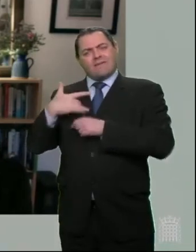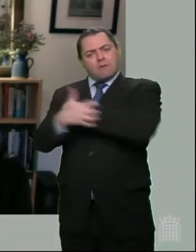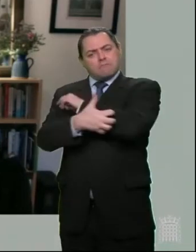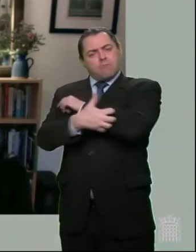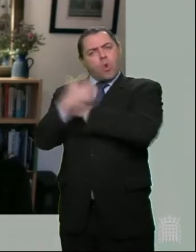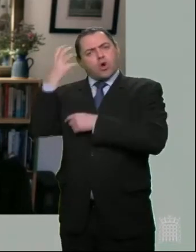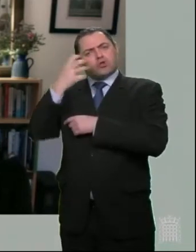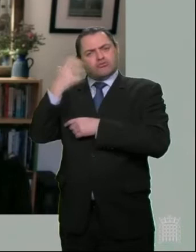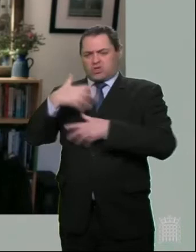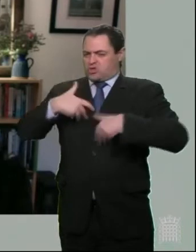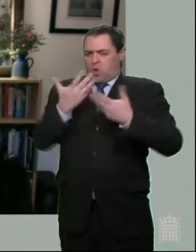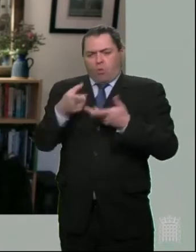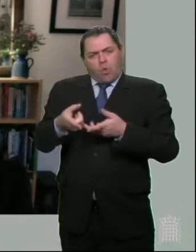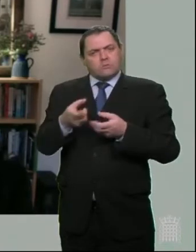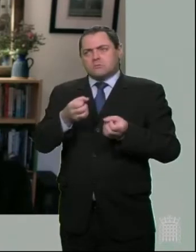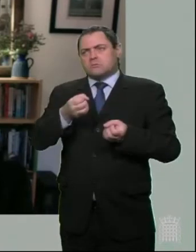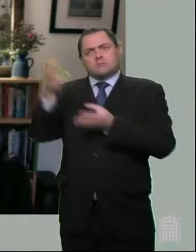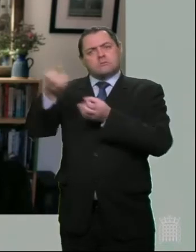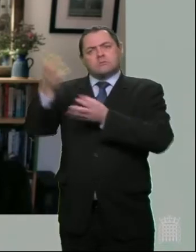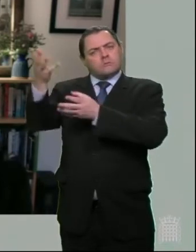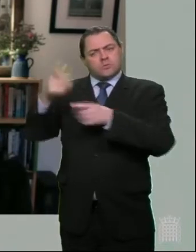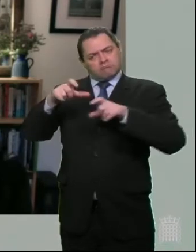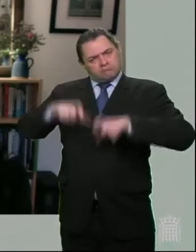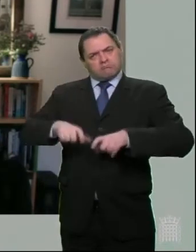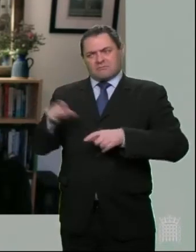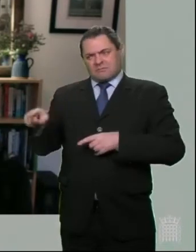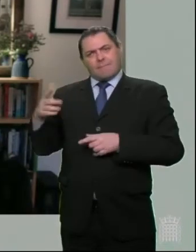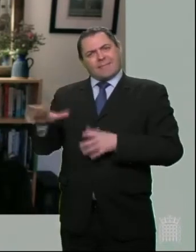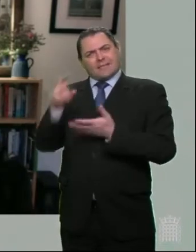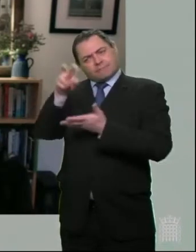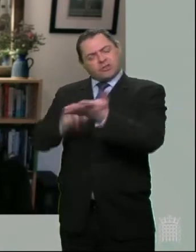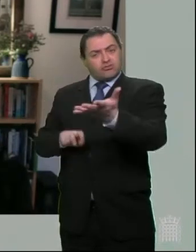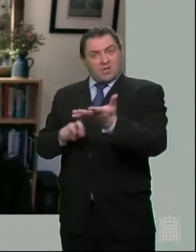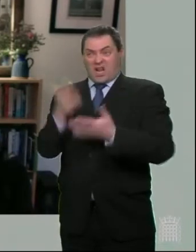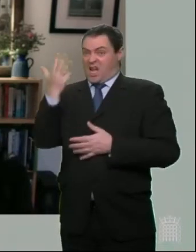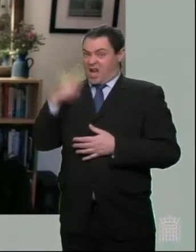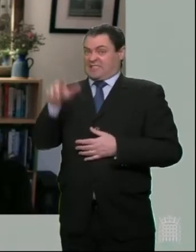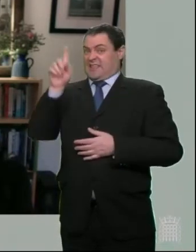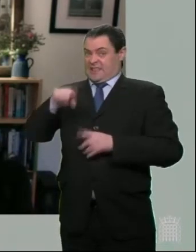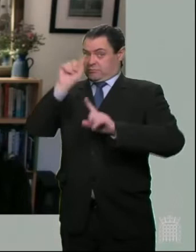Will he listen to Lizzie and to the 90,000 signatories to her petition and stop this